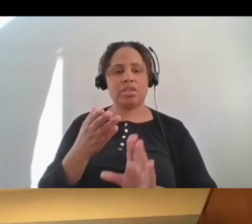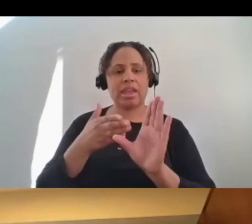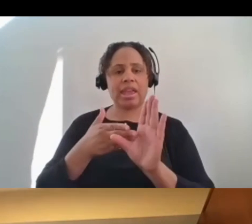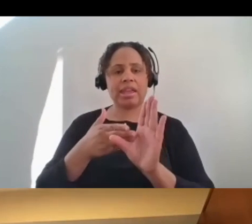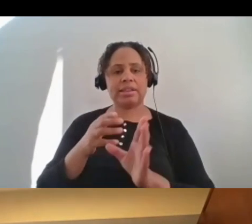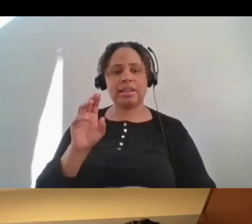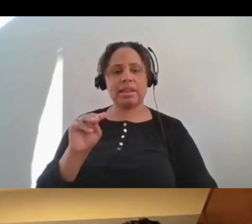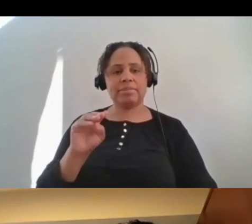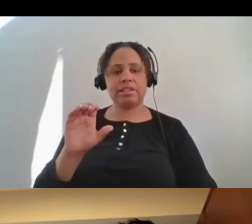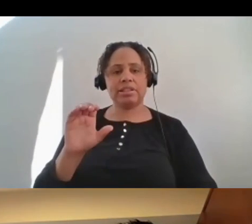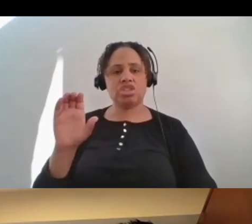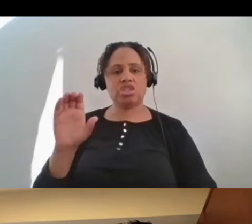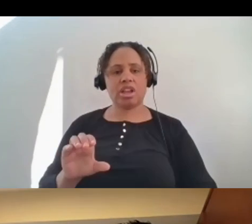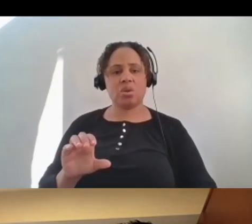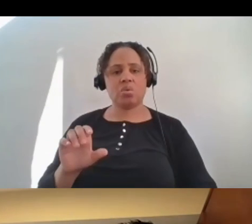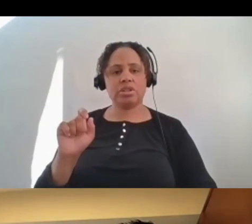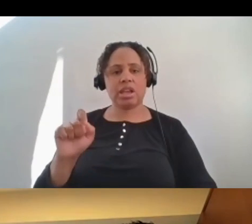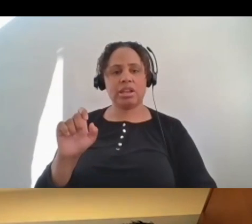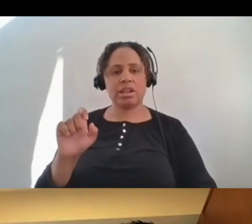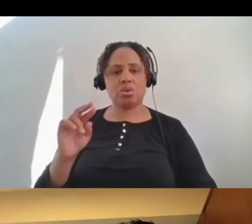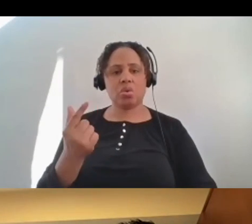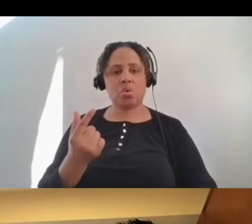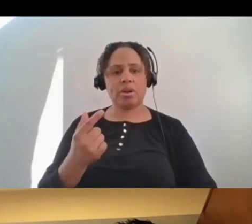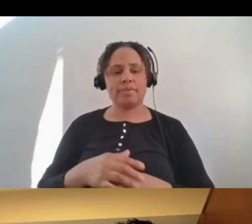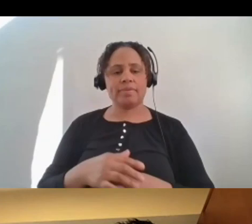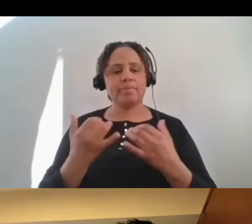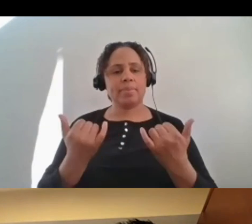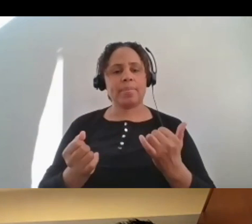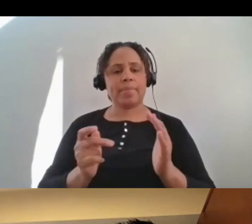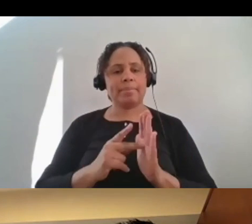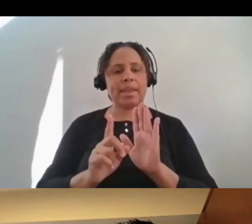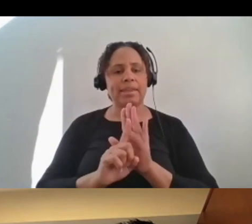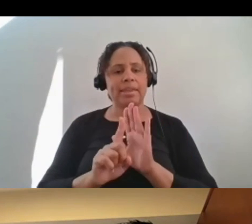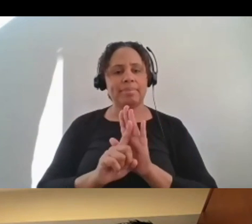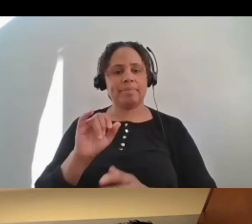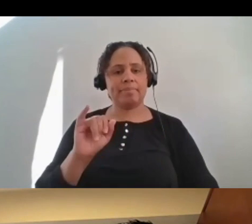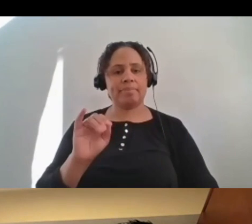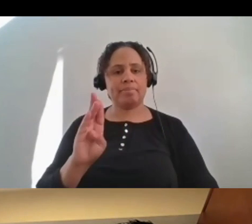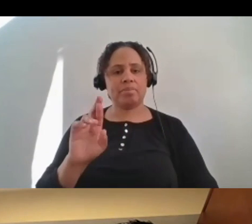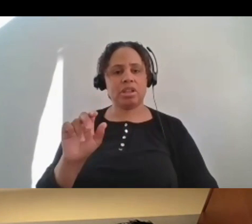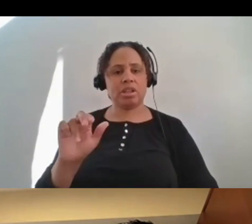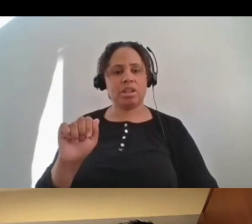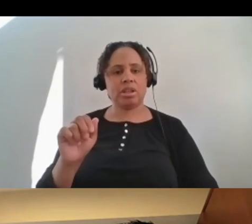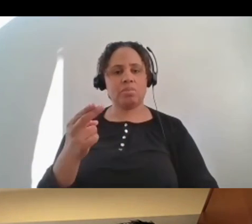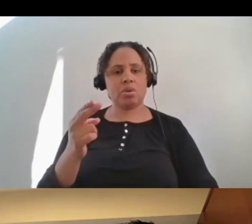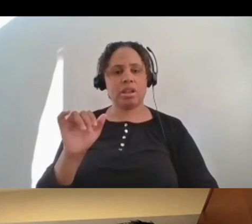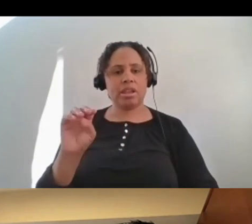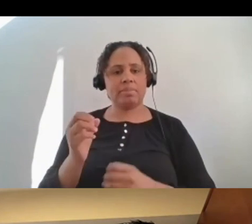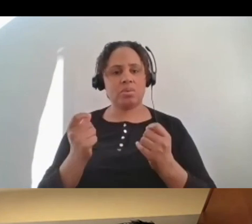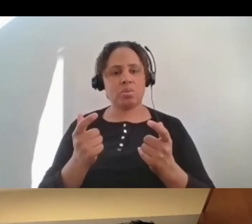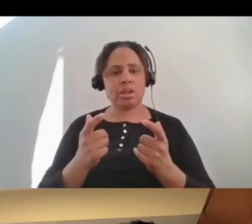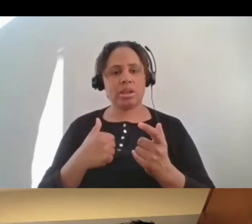health@mccchicago.org. I am going to bring back Imam Ibrahim real quick. I do want to also, give a